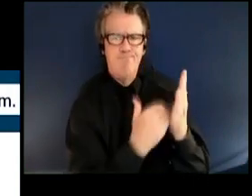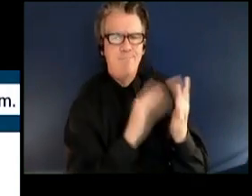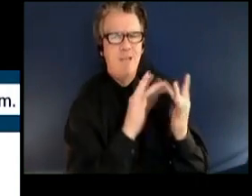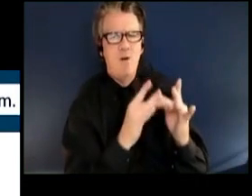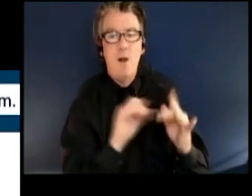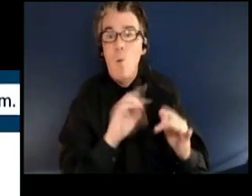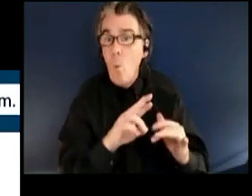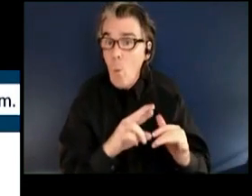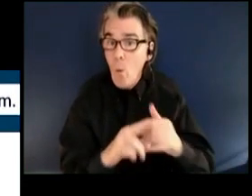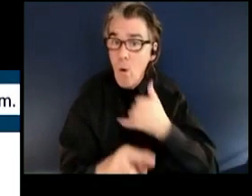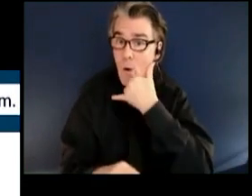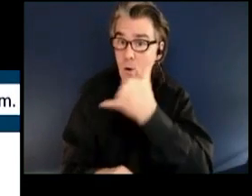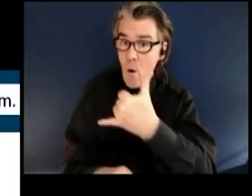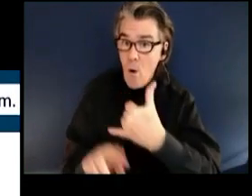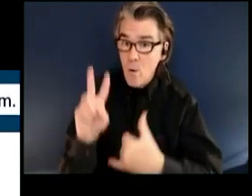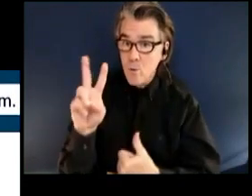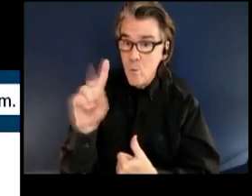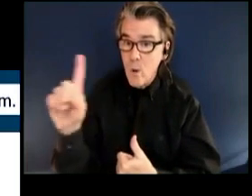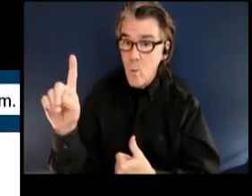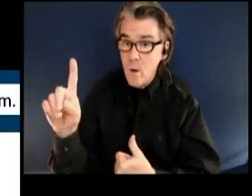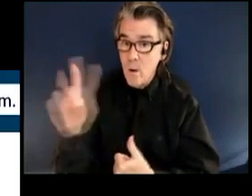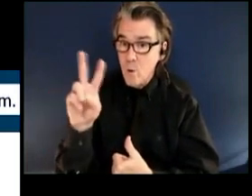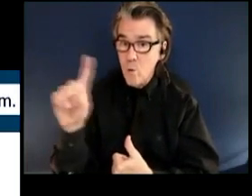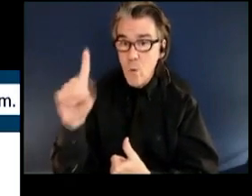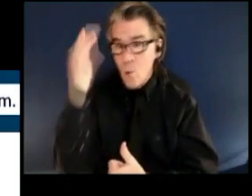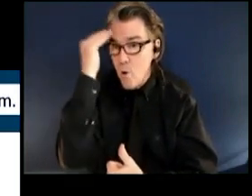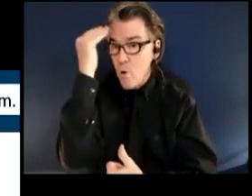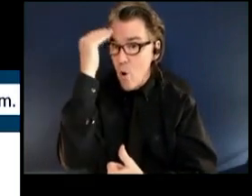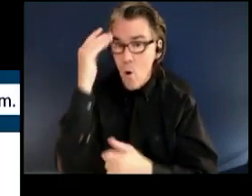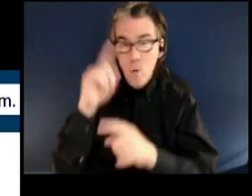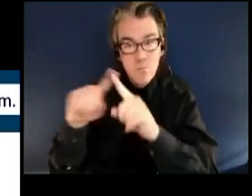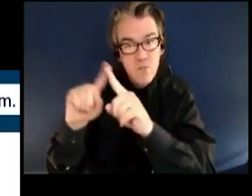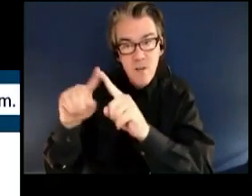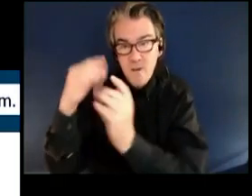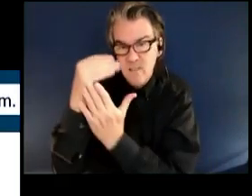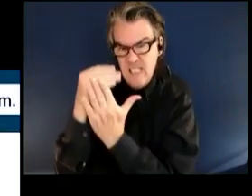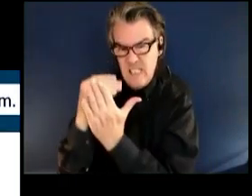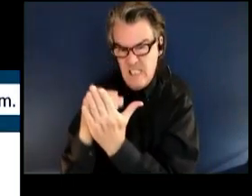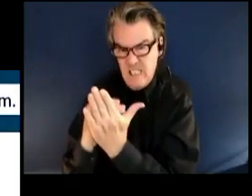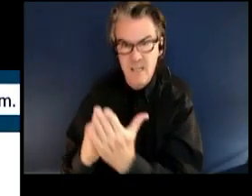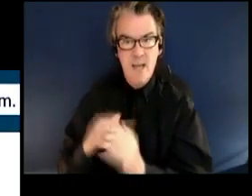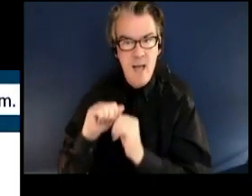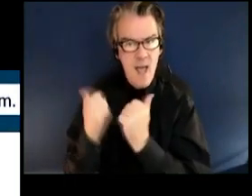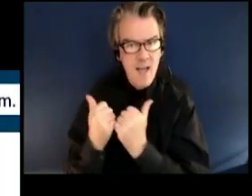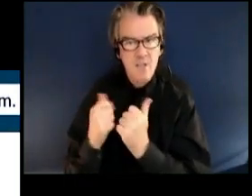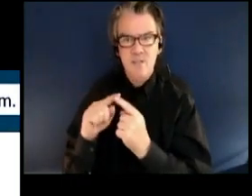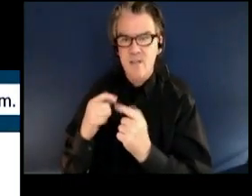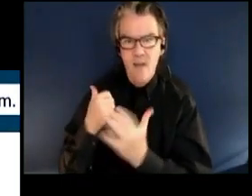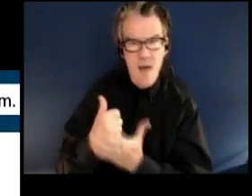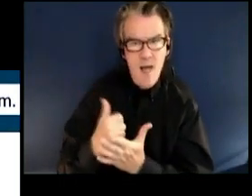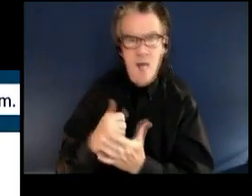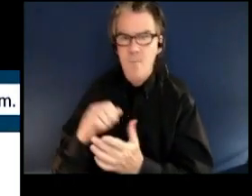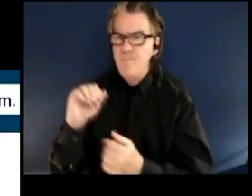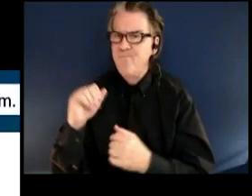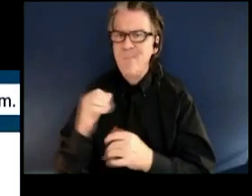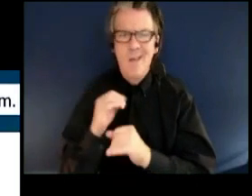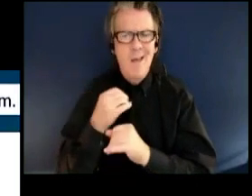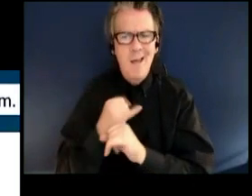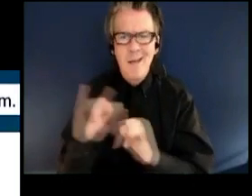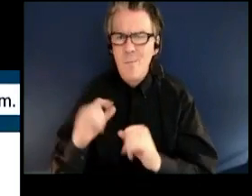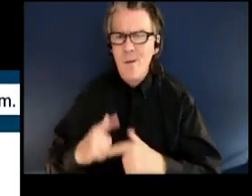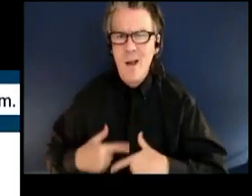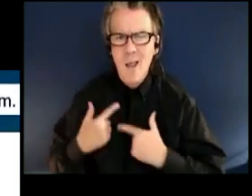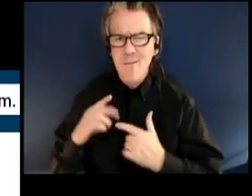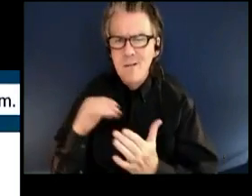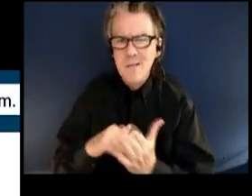food banks, as Lindsay mentioned earlier, and Meals on Wheels to provide food replacement options. So again, visiting our